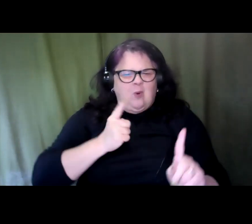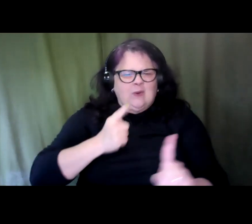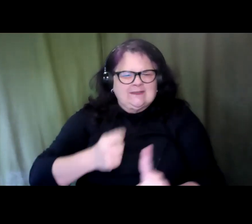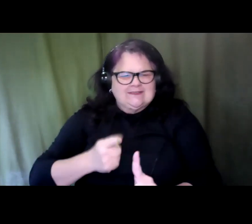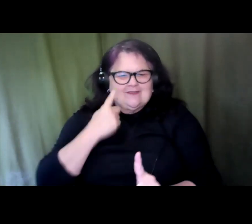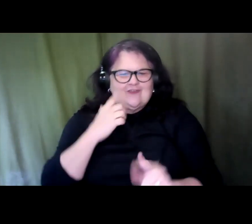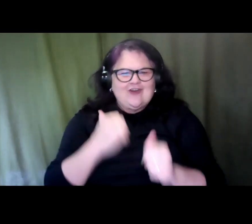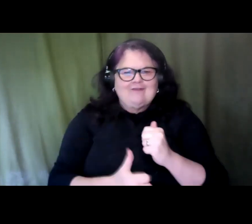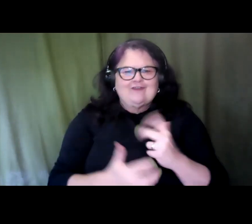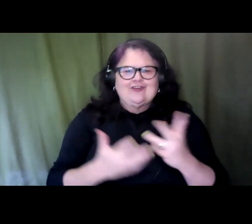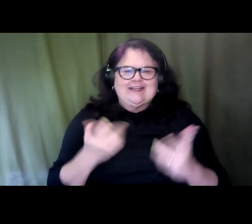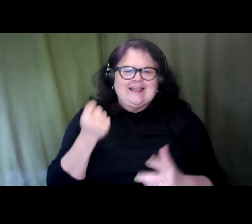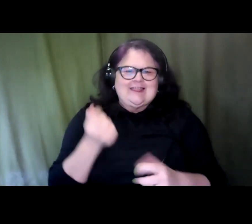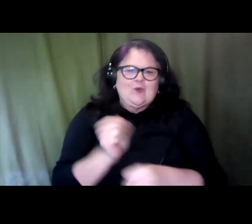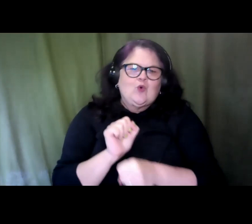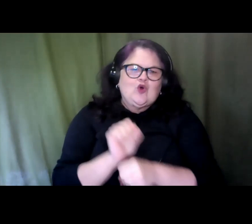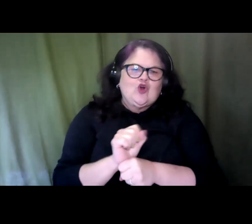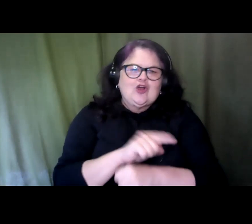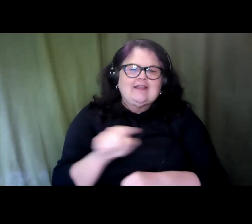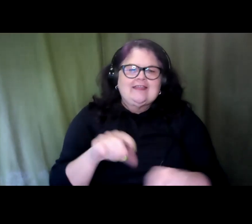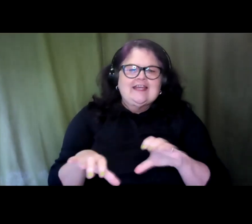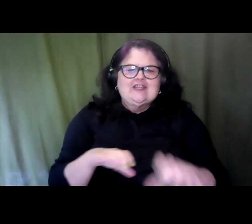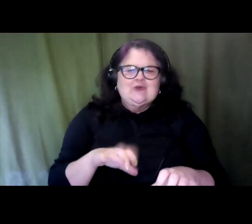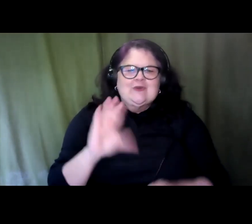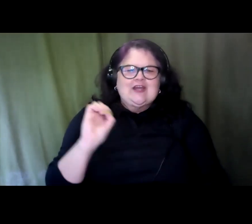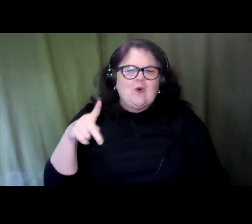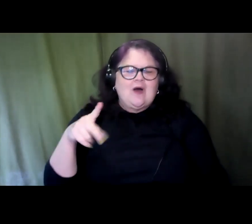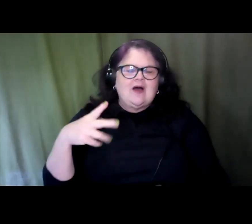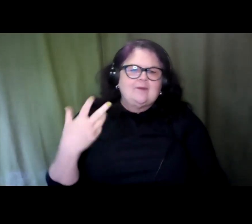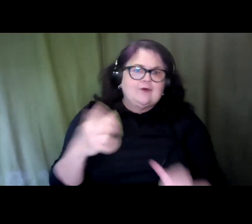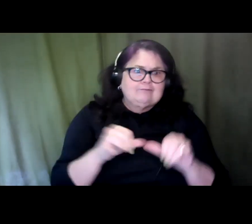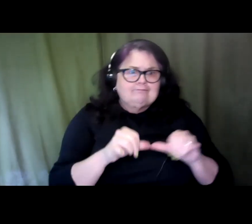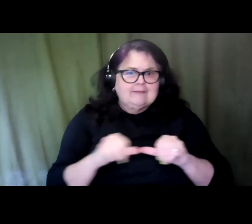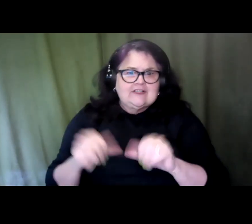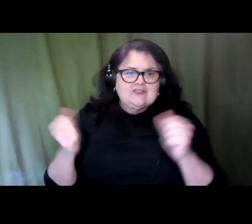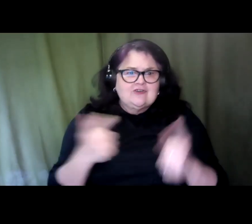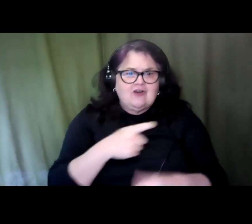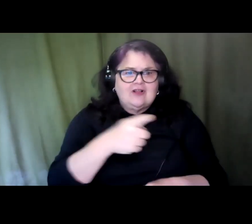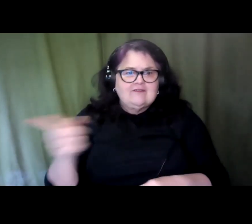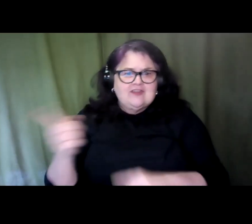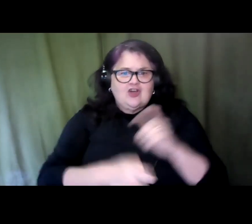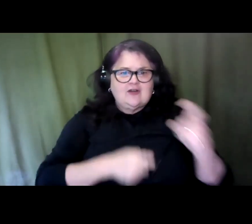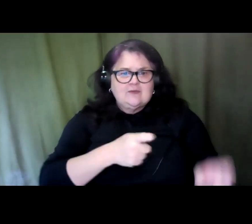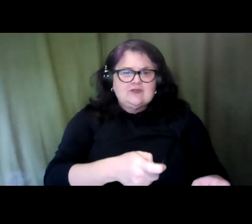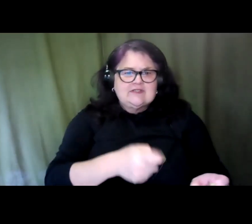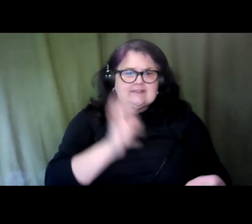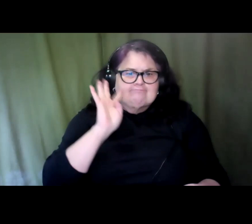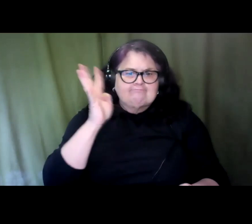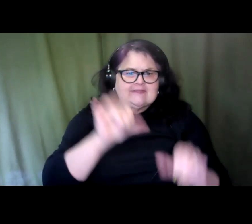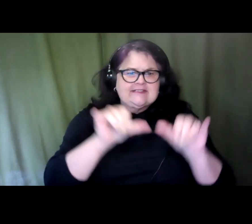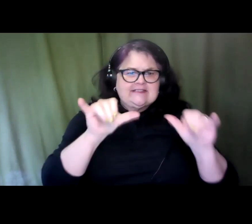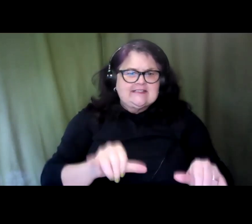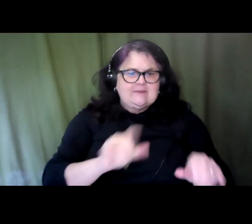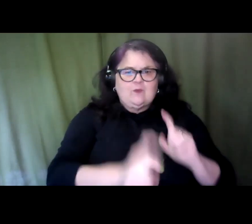every, you know, bit of work they do in a cooperative, or, you know, try to like measure everybody's contribution and come up with some sort of system that rewards